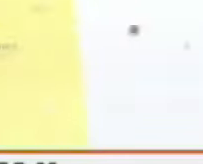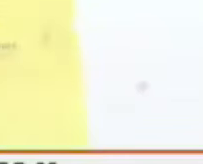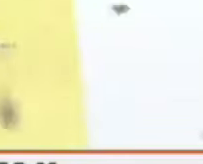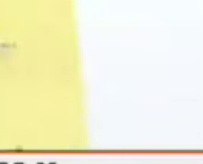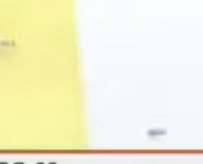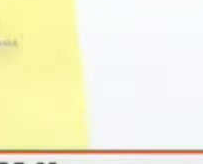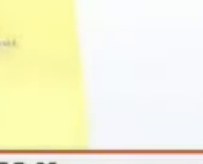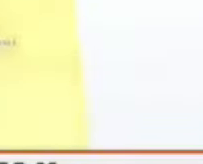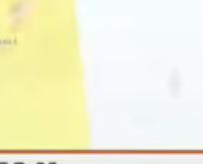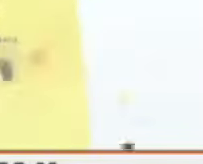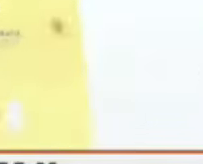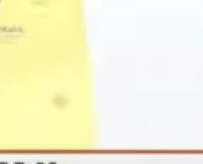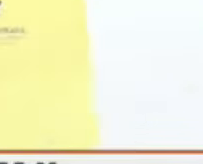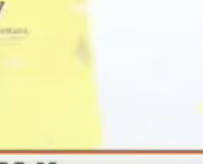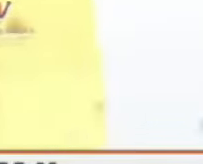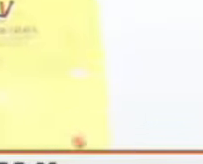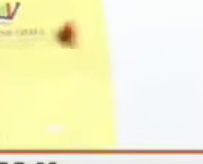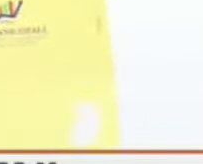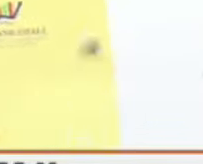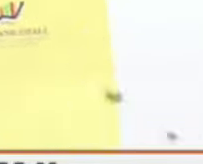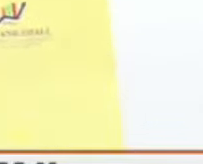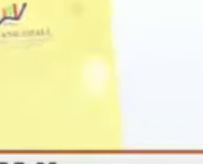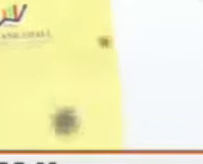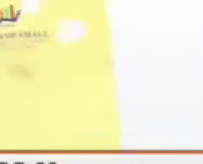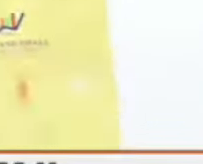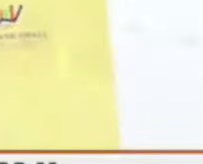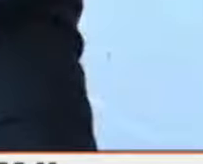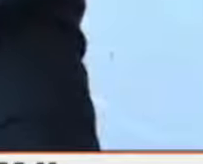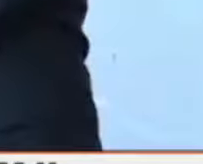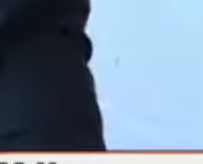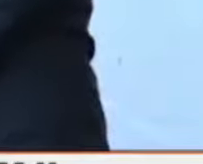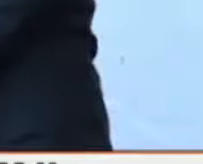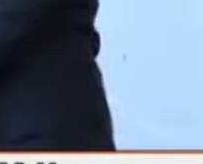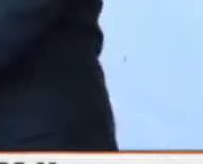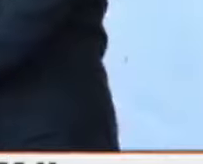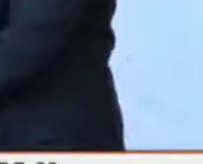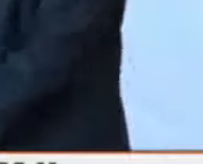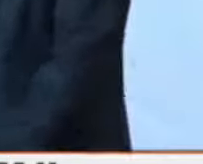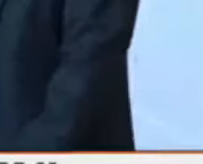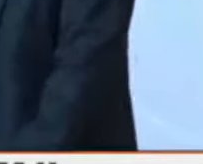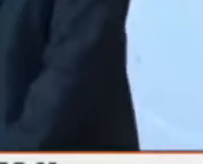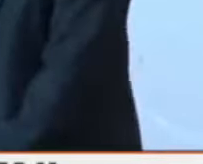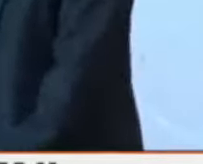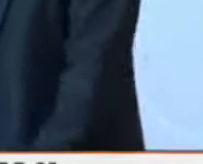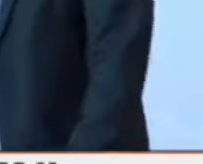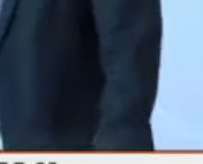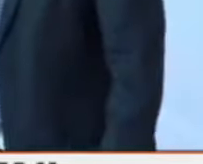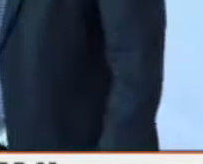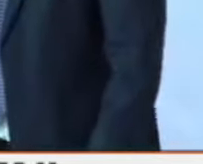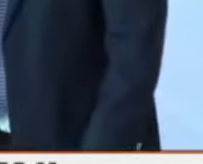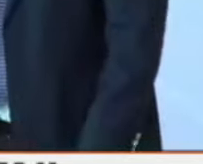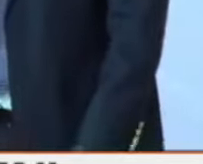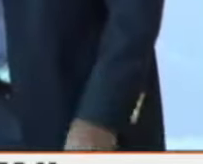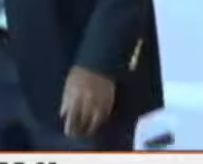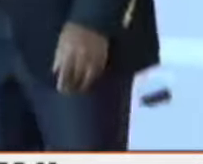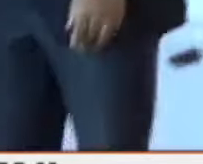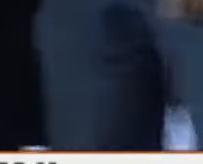National Duka Owners Umbrella Organization, the most recognition.